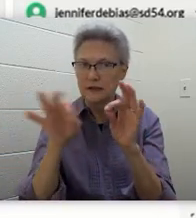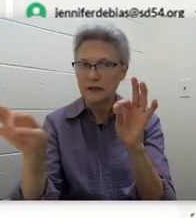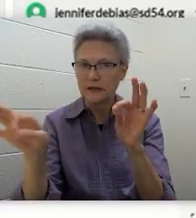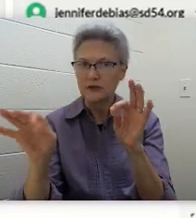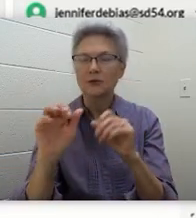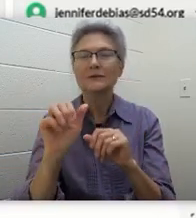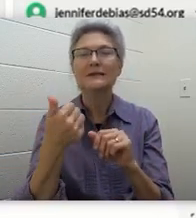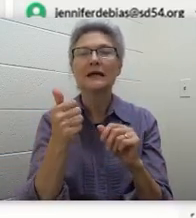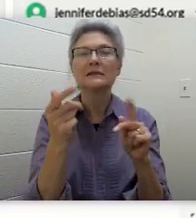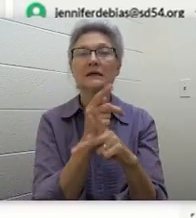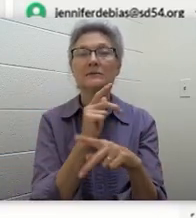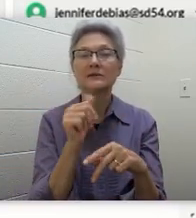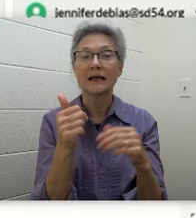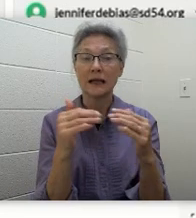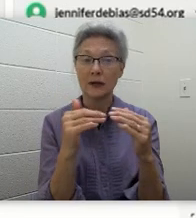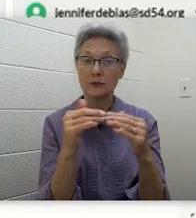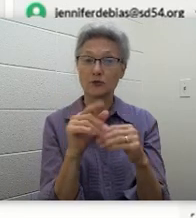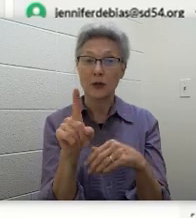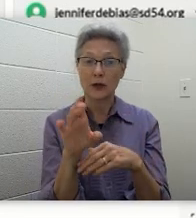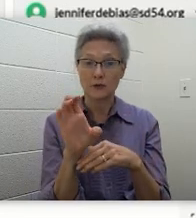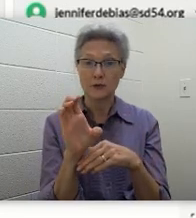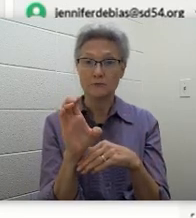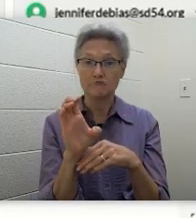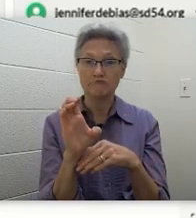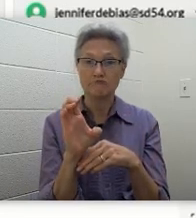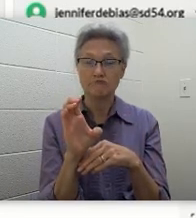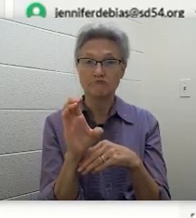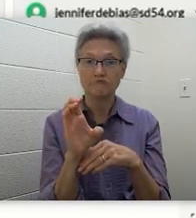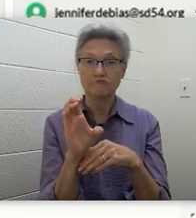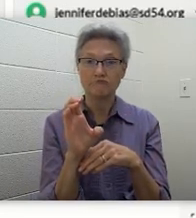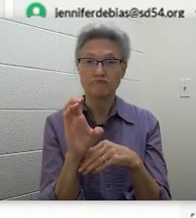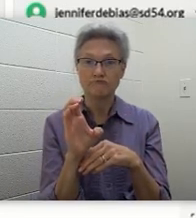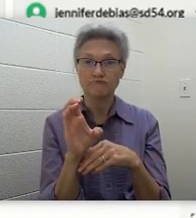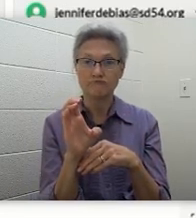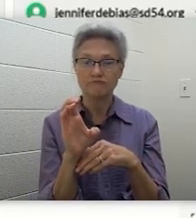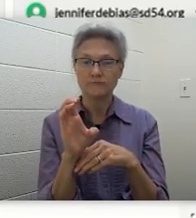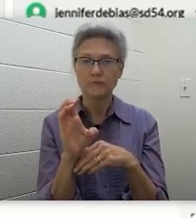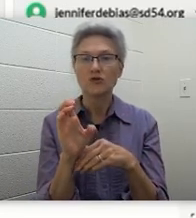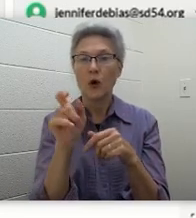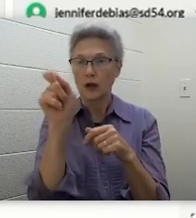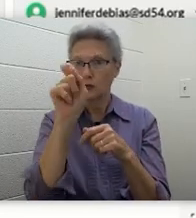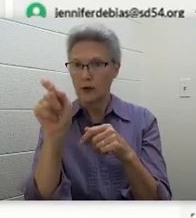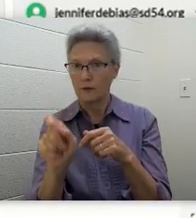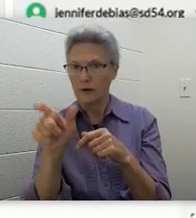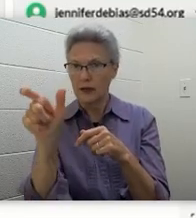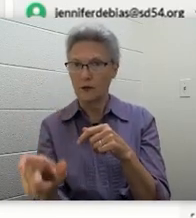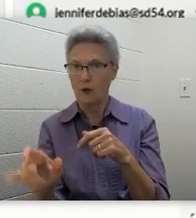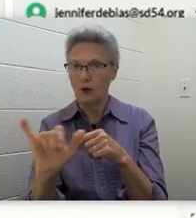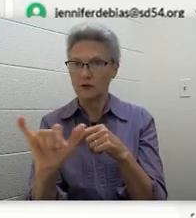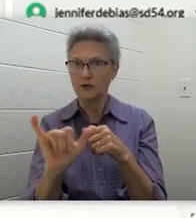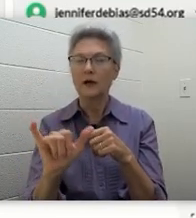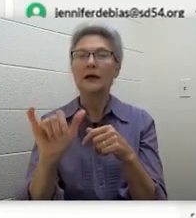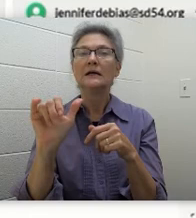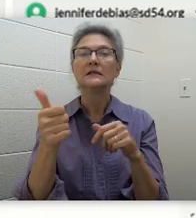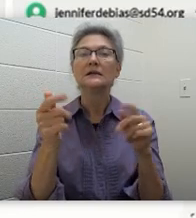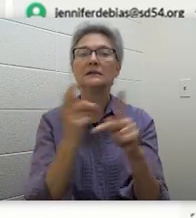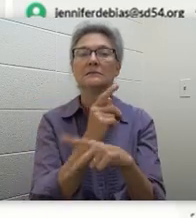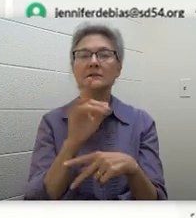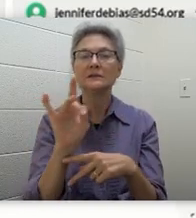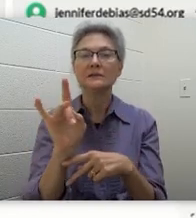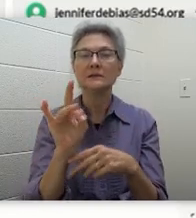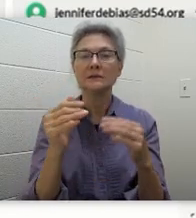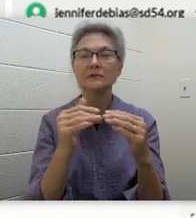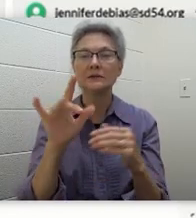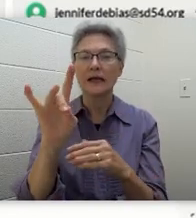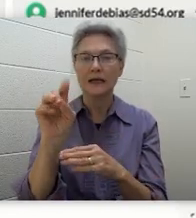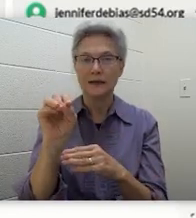know that 10 times 10 is 100. I can keep track over here as well. I know that 10 times 8